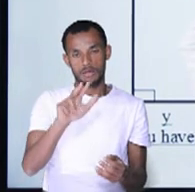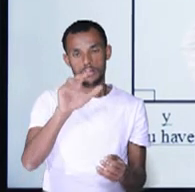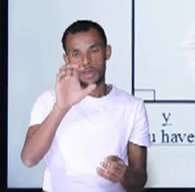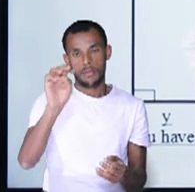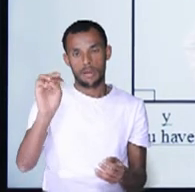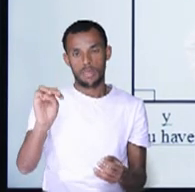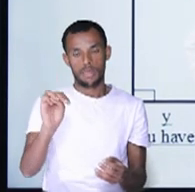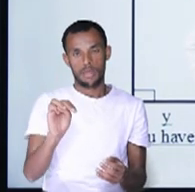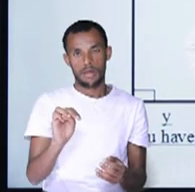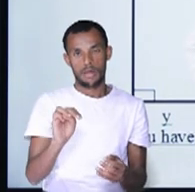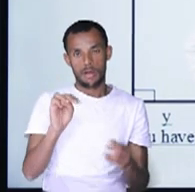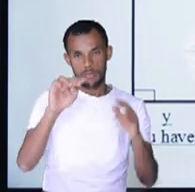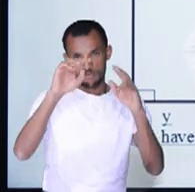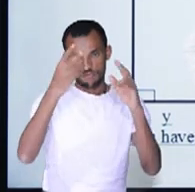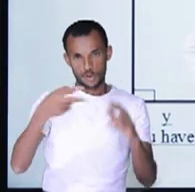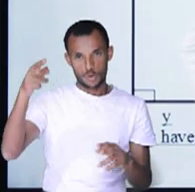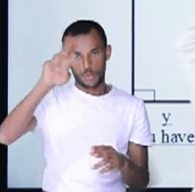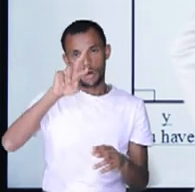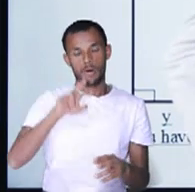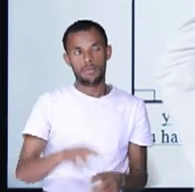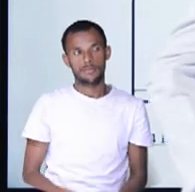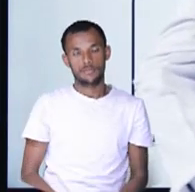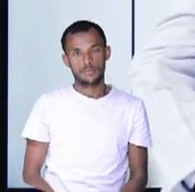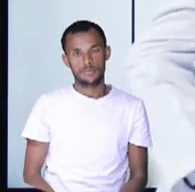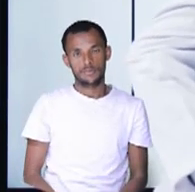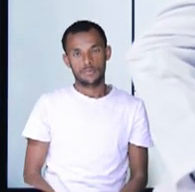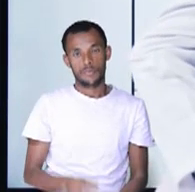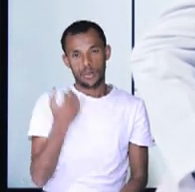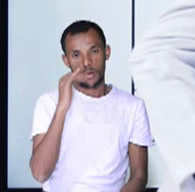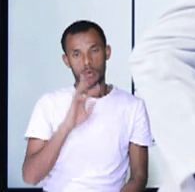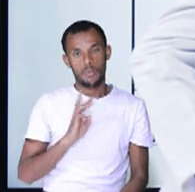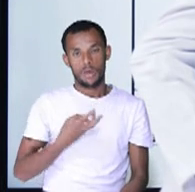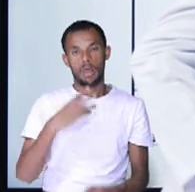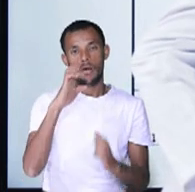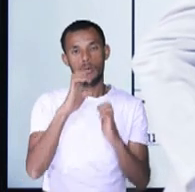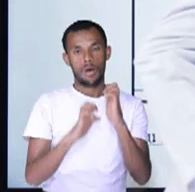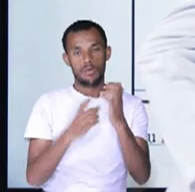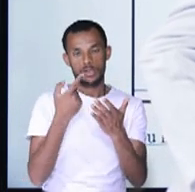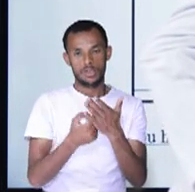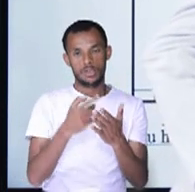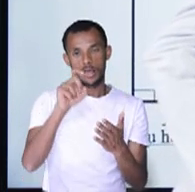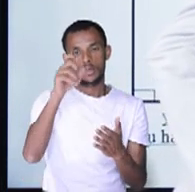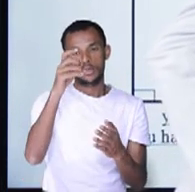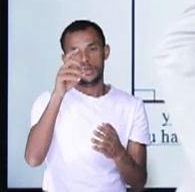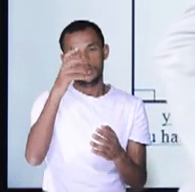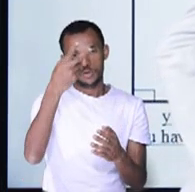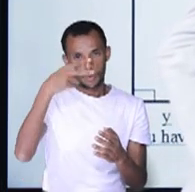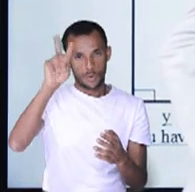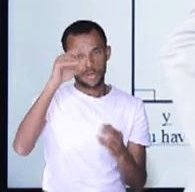3 centimeter the whole square. So if we evaluate this, x square equals